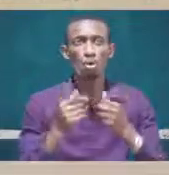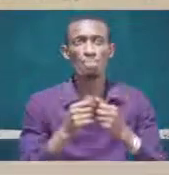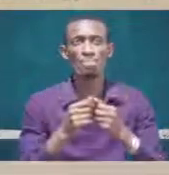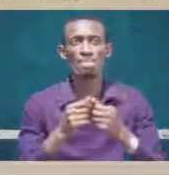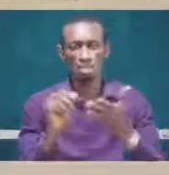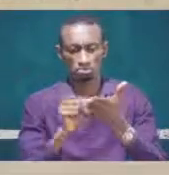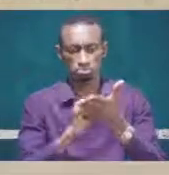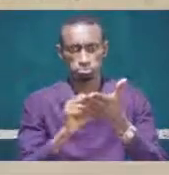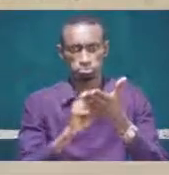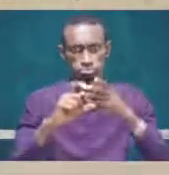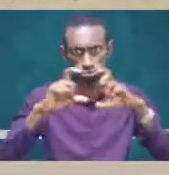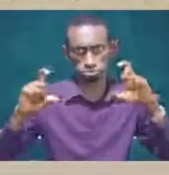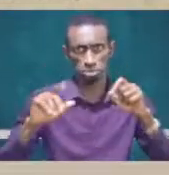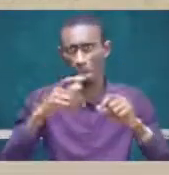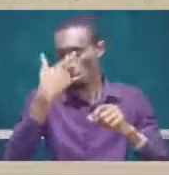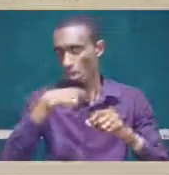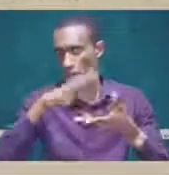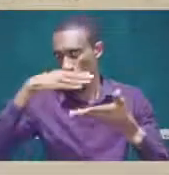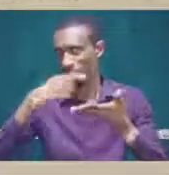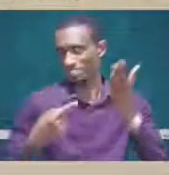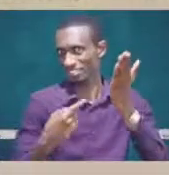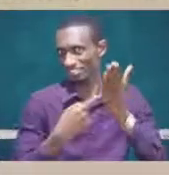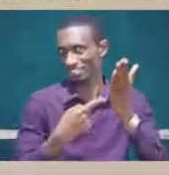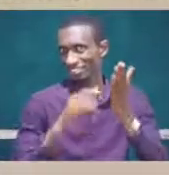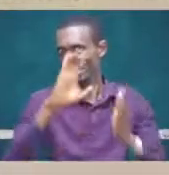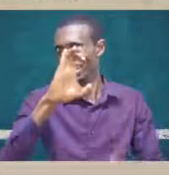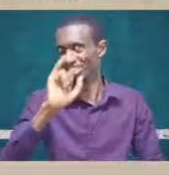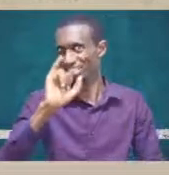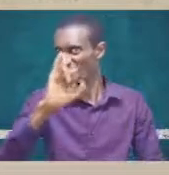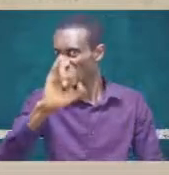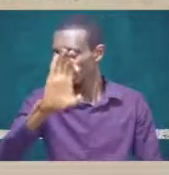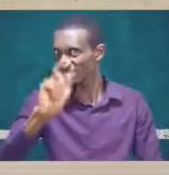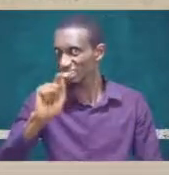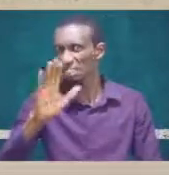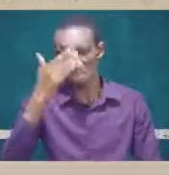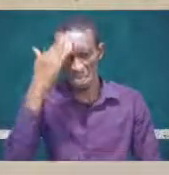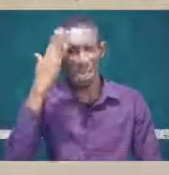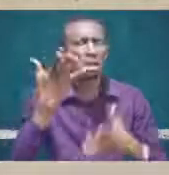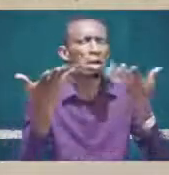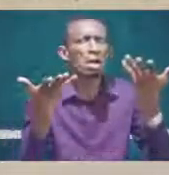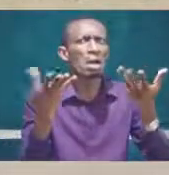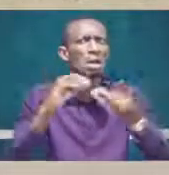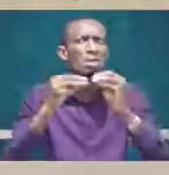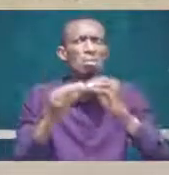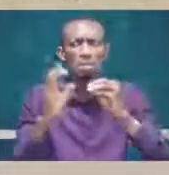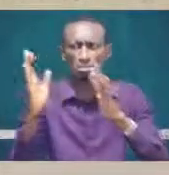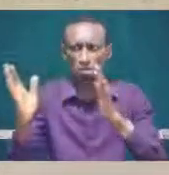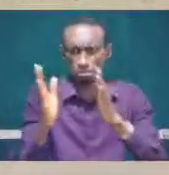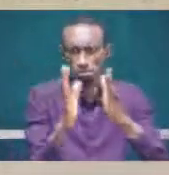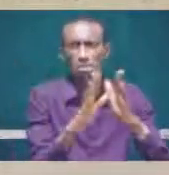And those who do ICT, how do you do coding? When we talk of serial generation